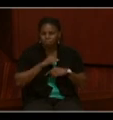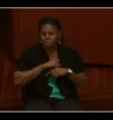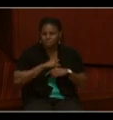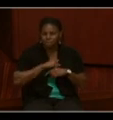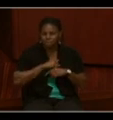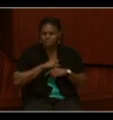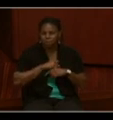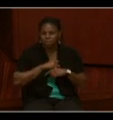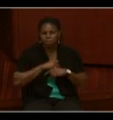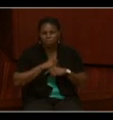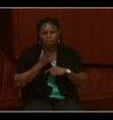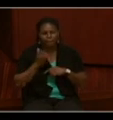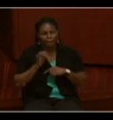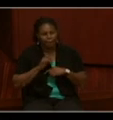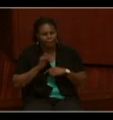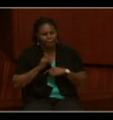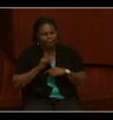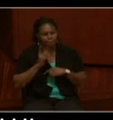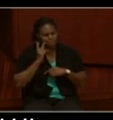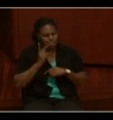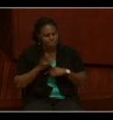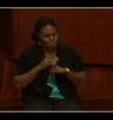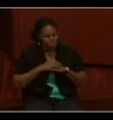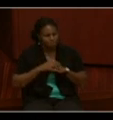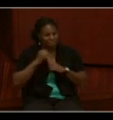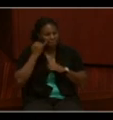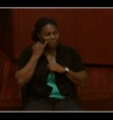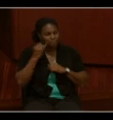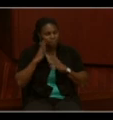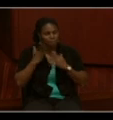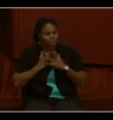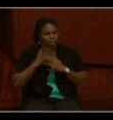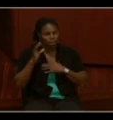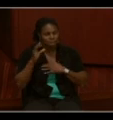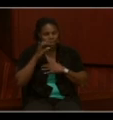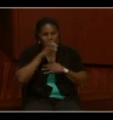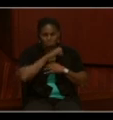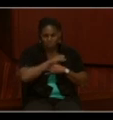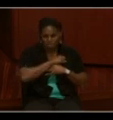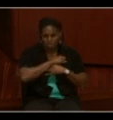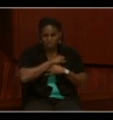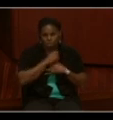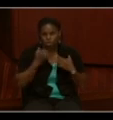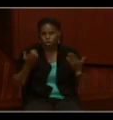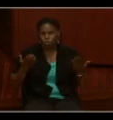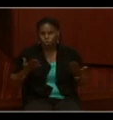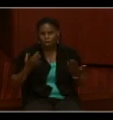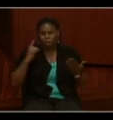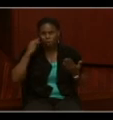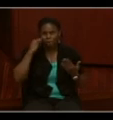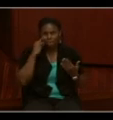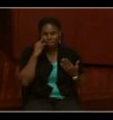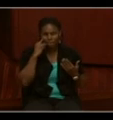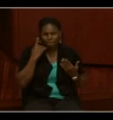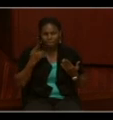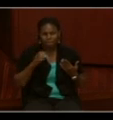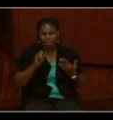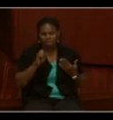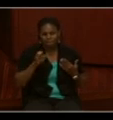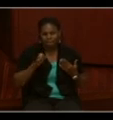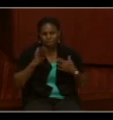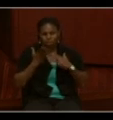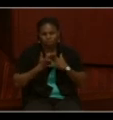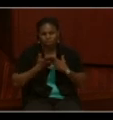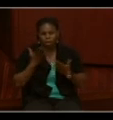Let's see here. So if the file is missing, what I would often think is that the case file may have